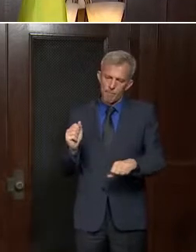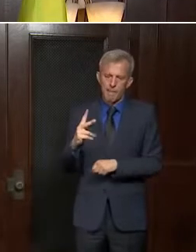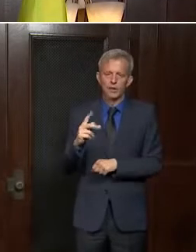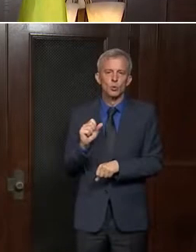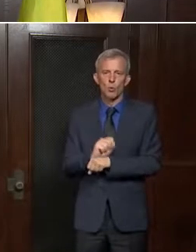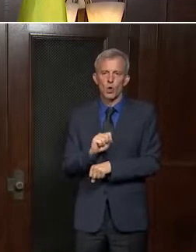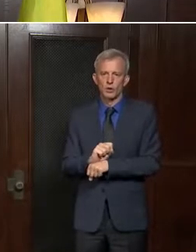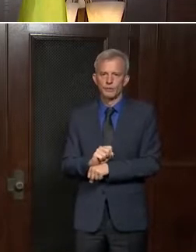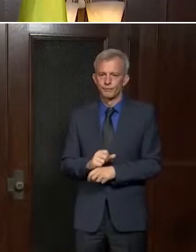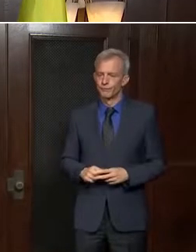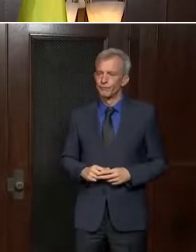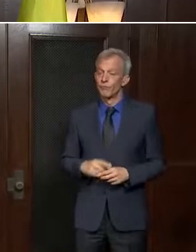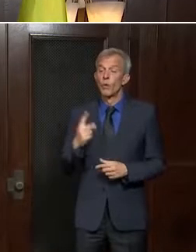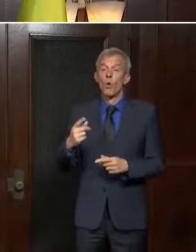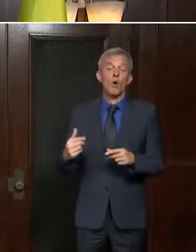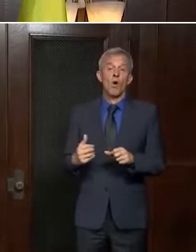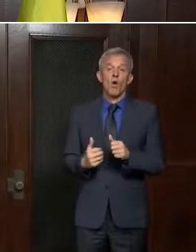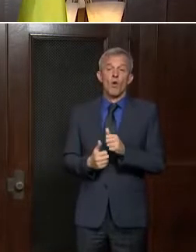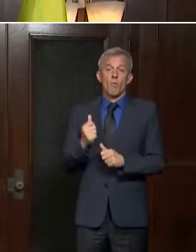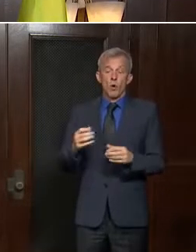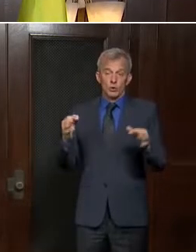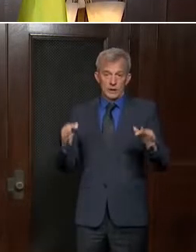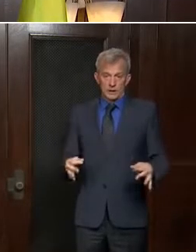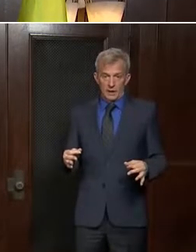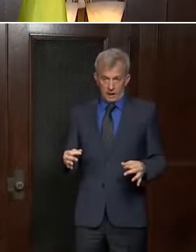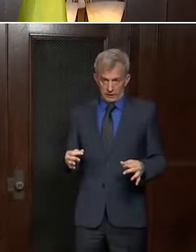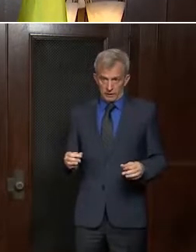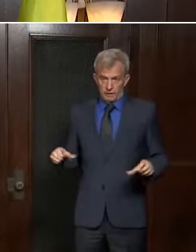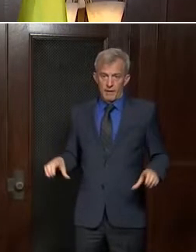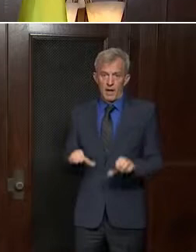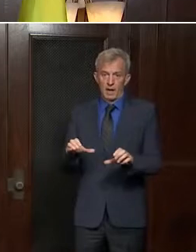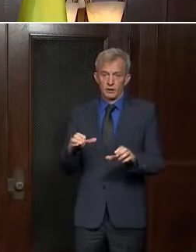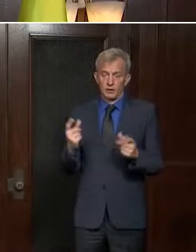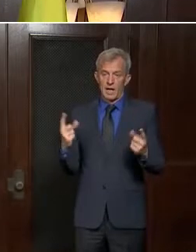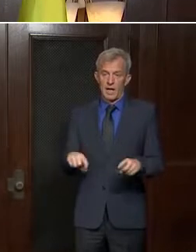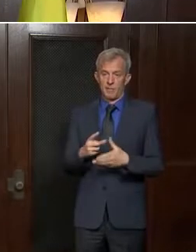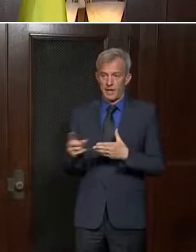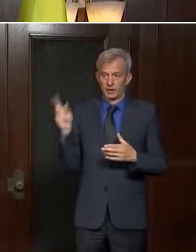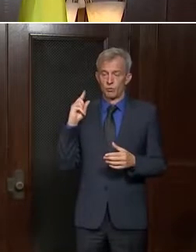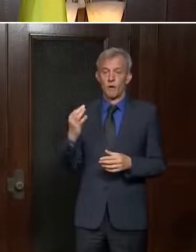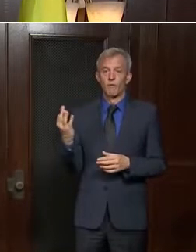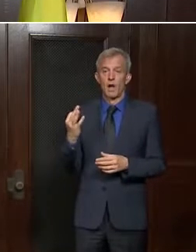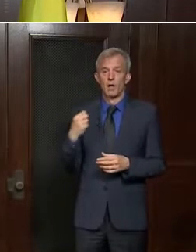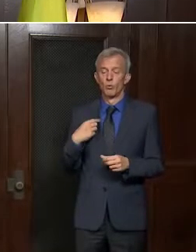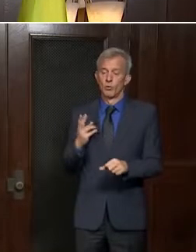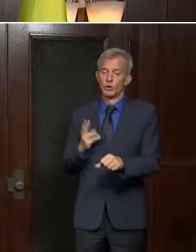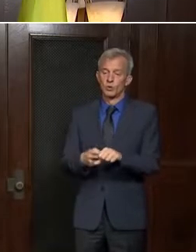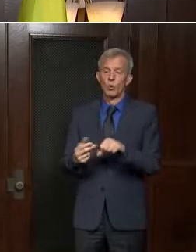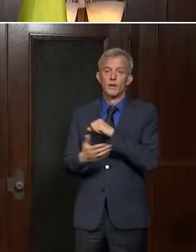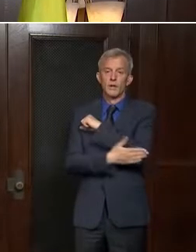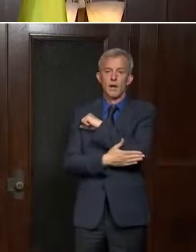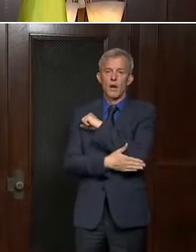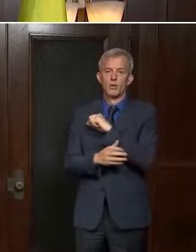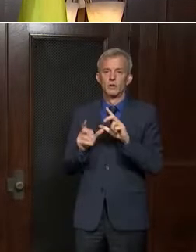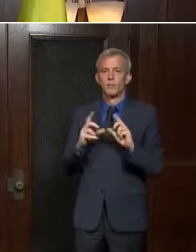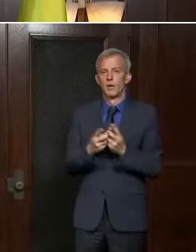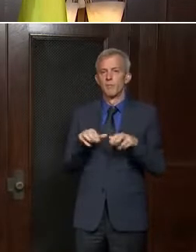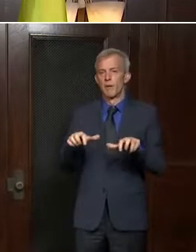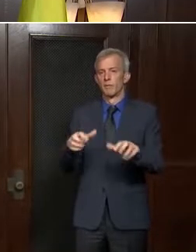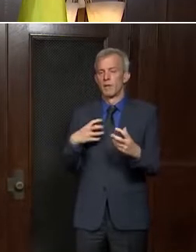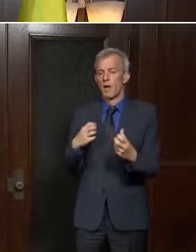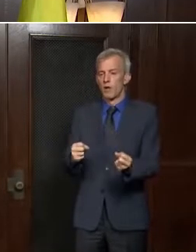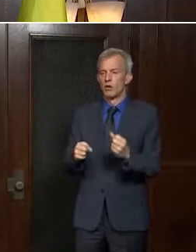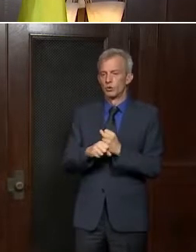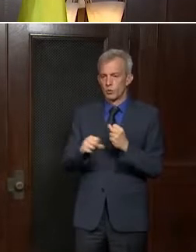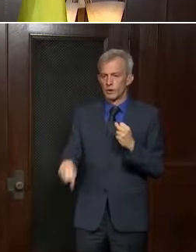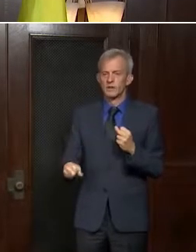work. One of the most decisive actions we've taken to save lives came last Friday, when we joined the County Department of Public Health to